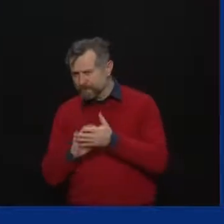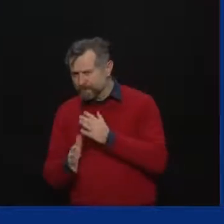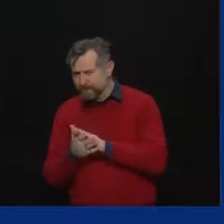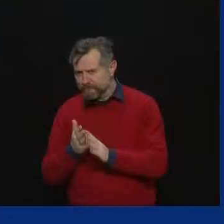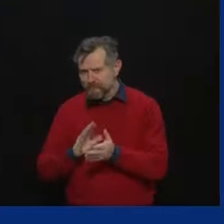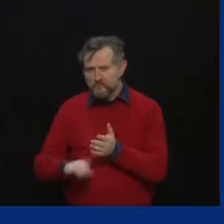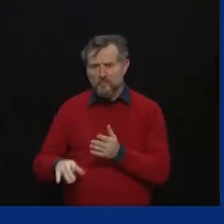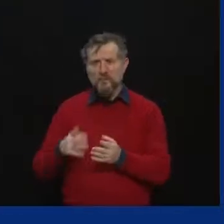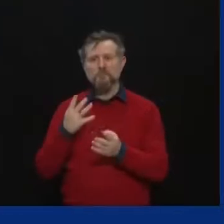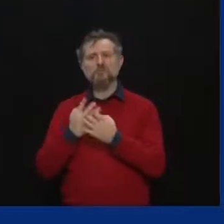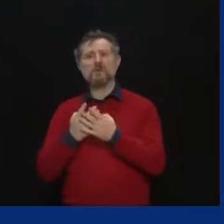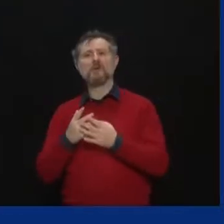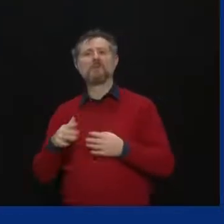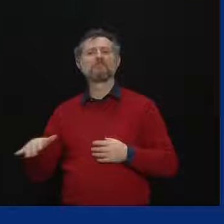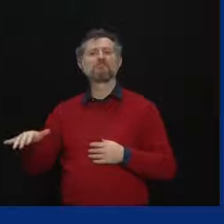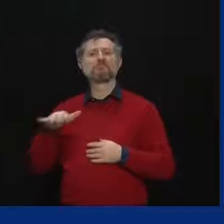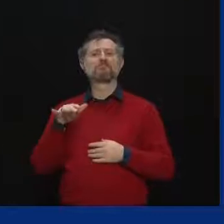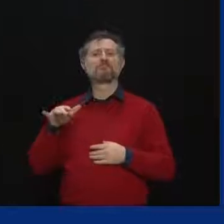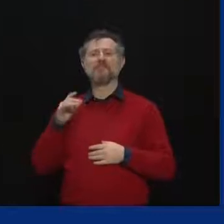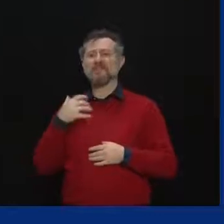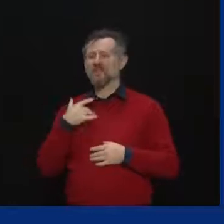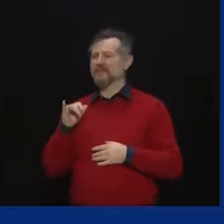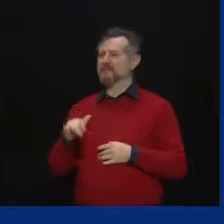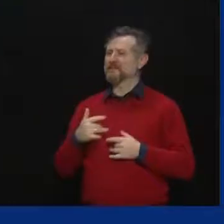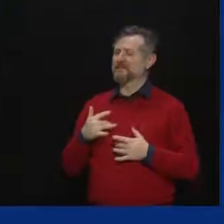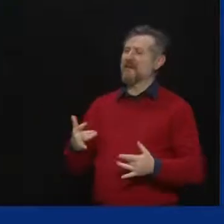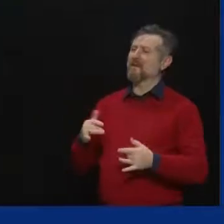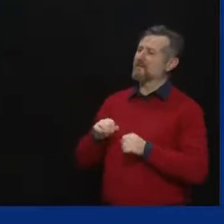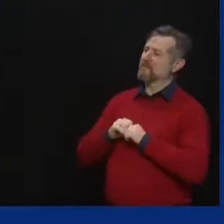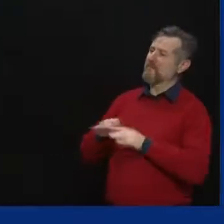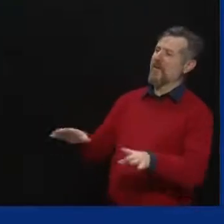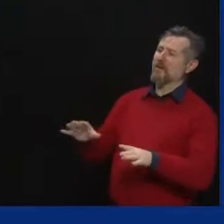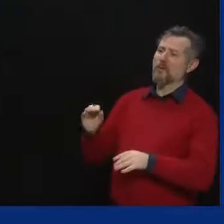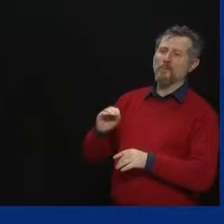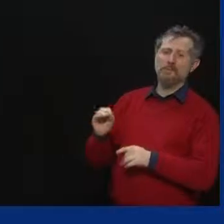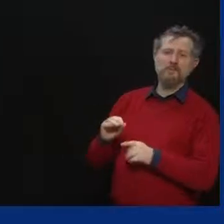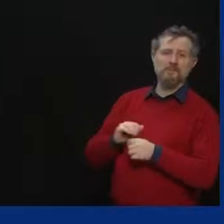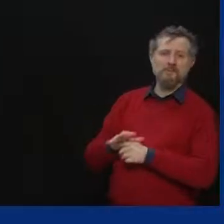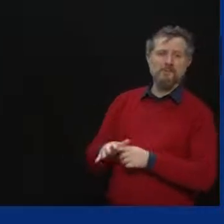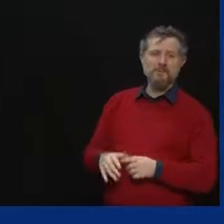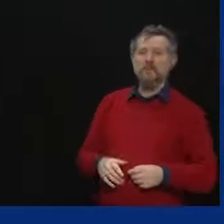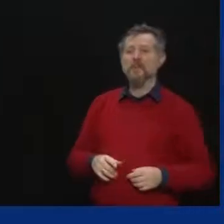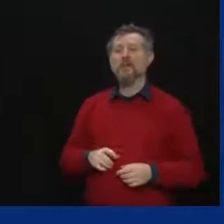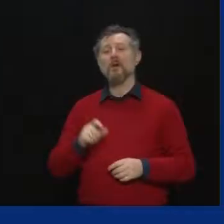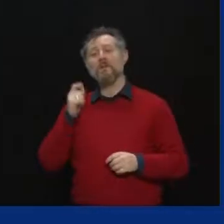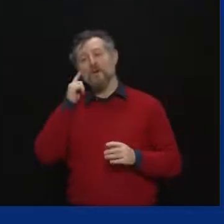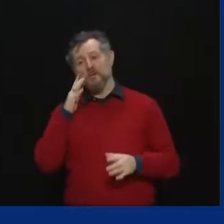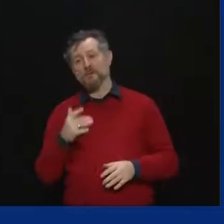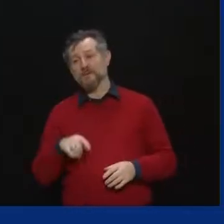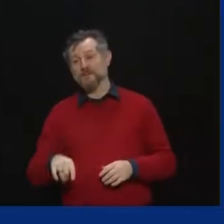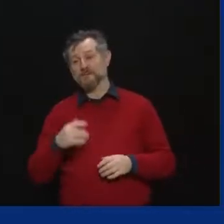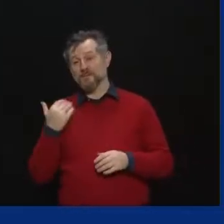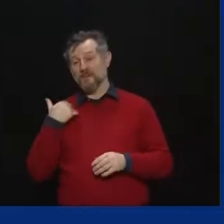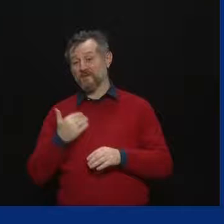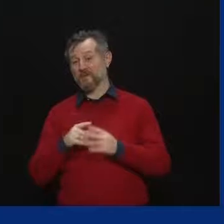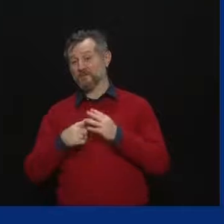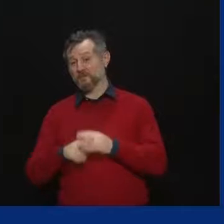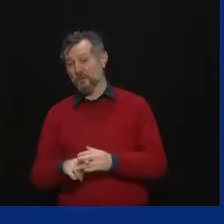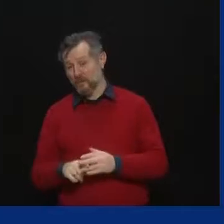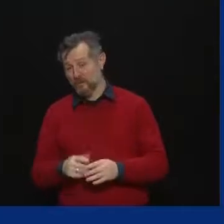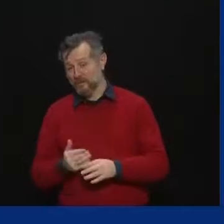and prisons are more likely to have explosive spread of COVID? I do believe that the early onset of this, there were